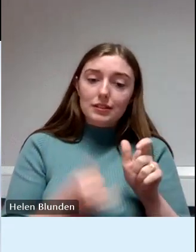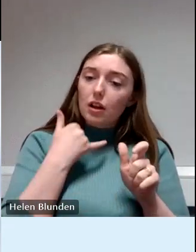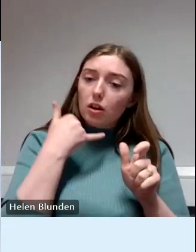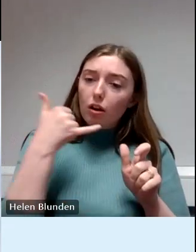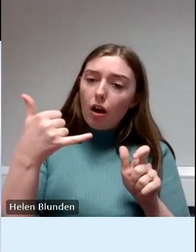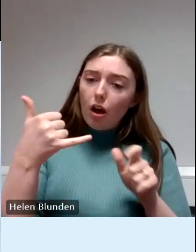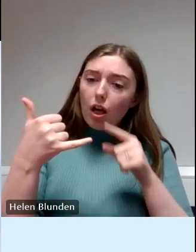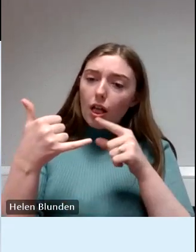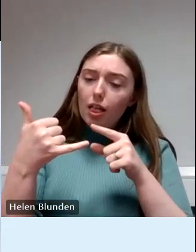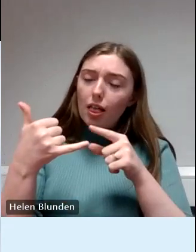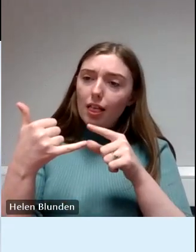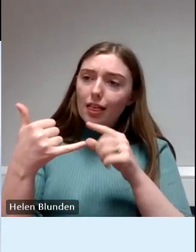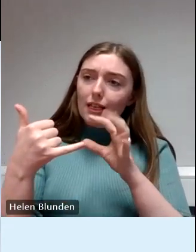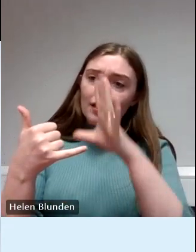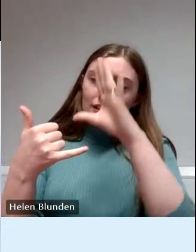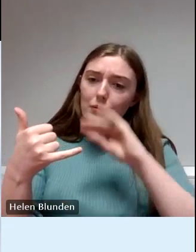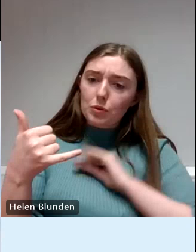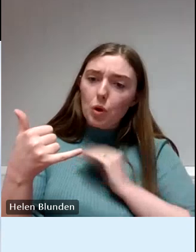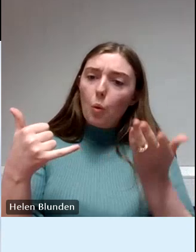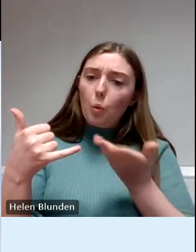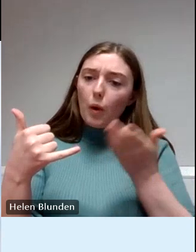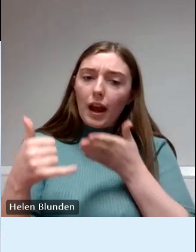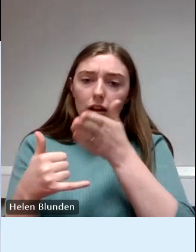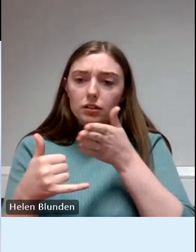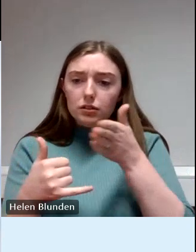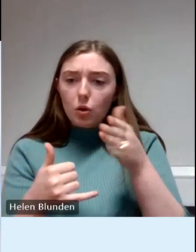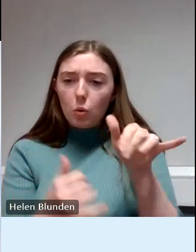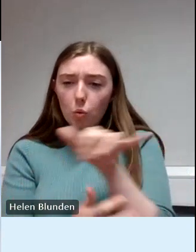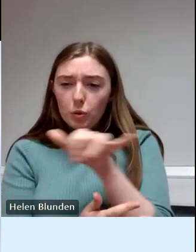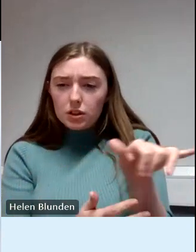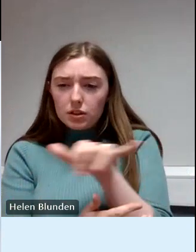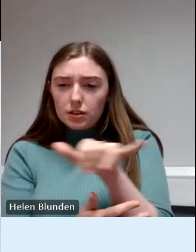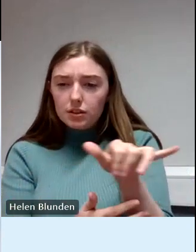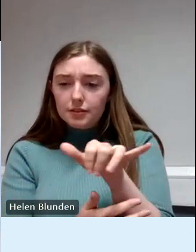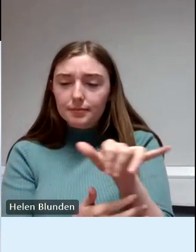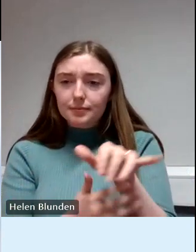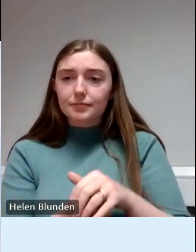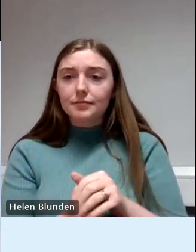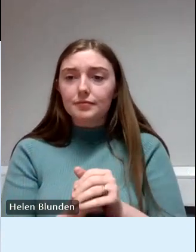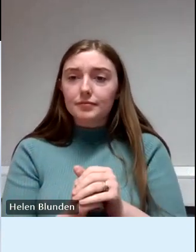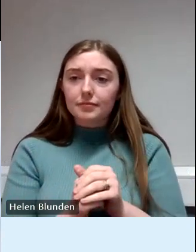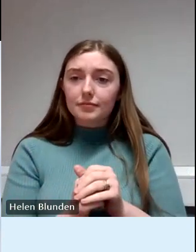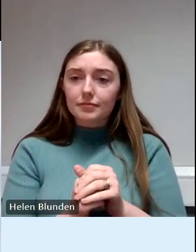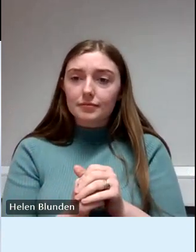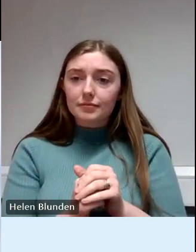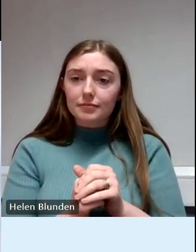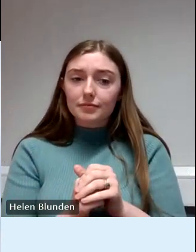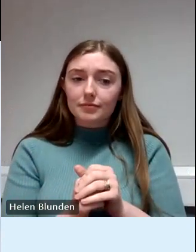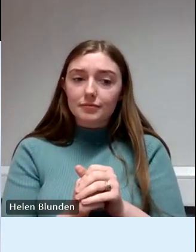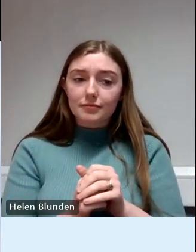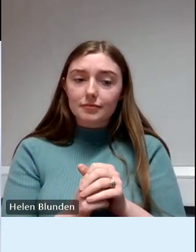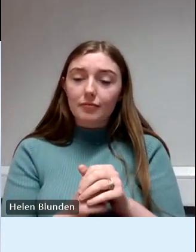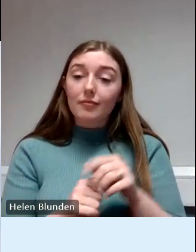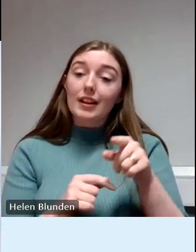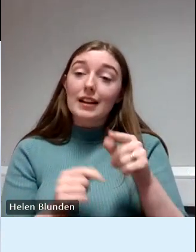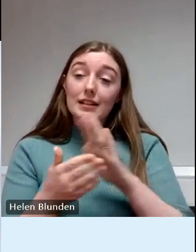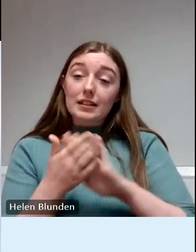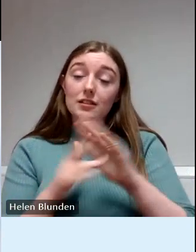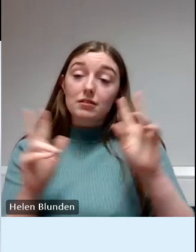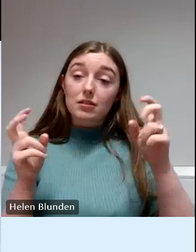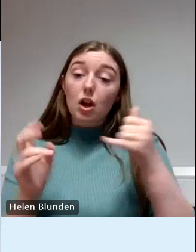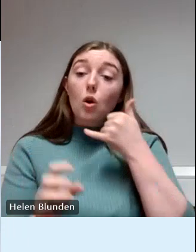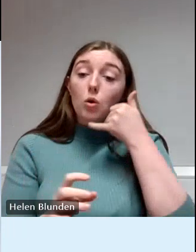can be accessed and set up. And we know that as call before convey. And obviously, it means that sometimes,